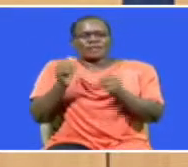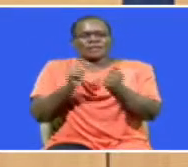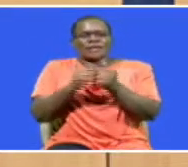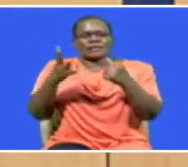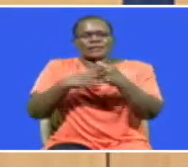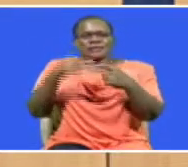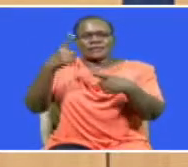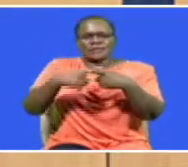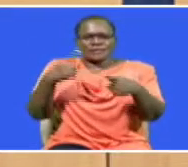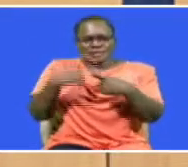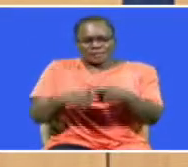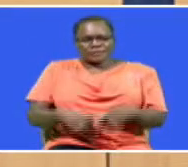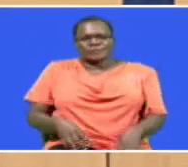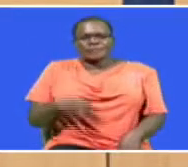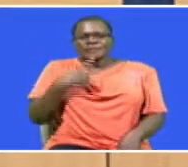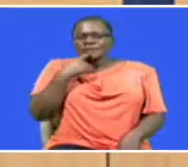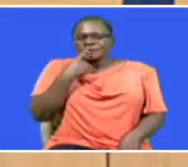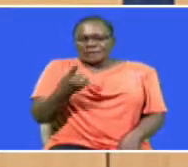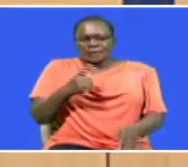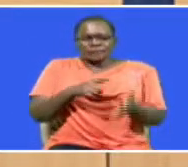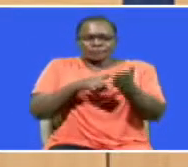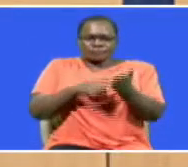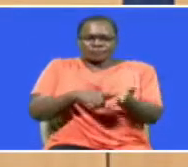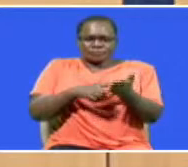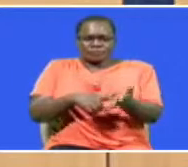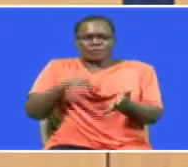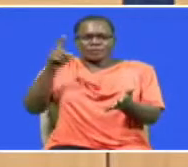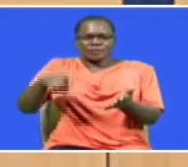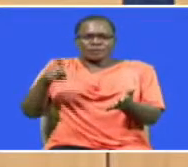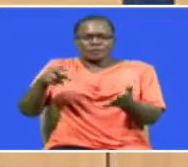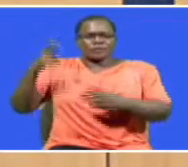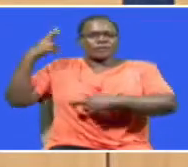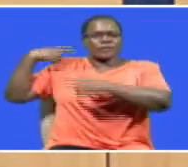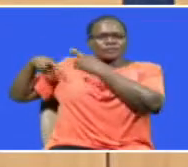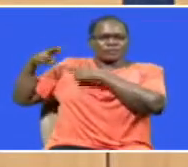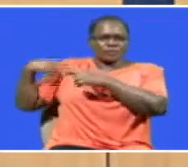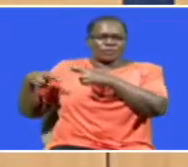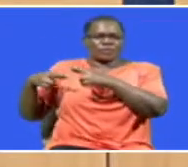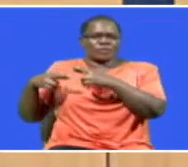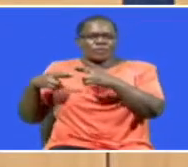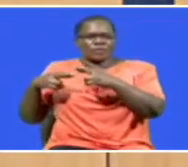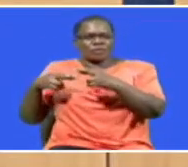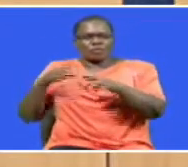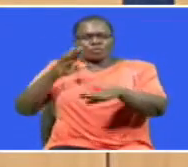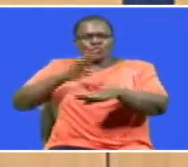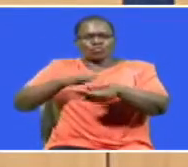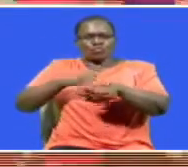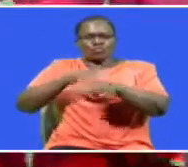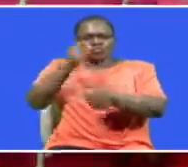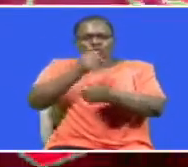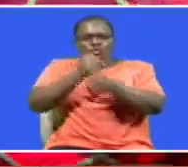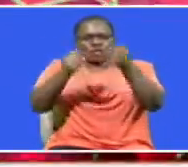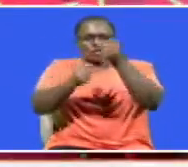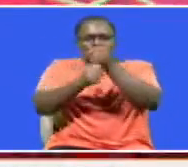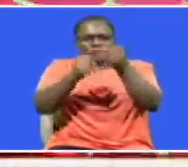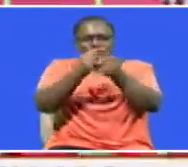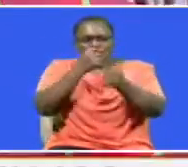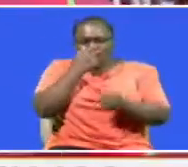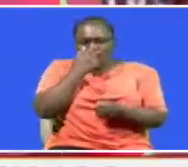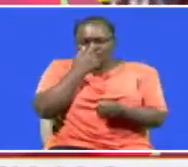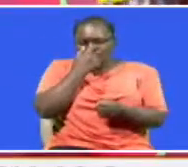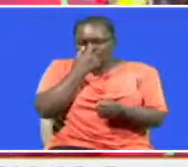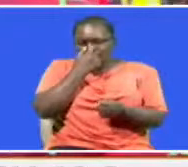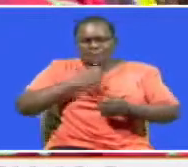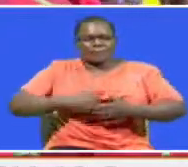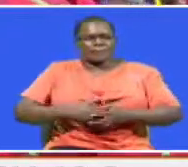19 years. Collins Injera has emphasized the need for rebuilding with proper structures. I definitely quite a sad